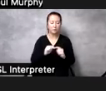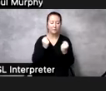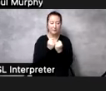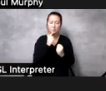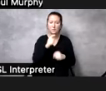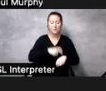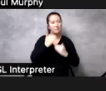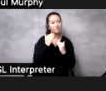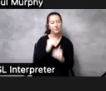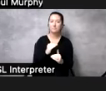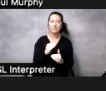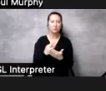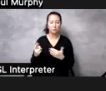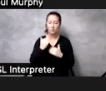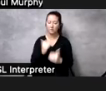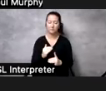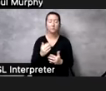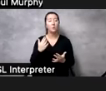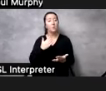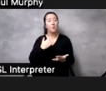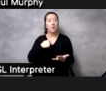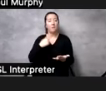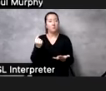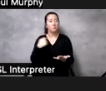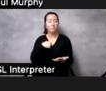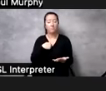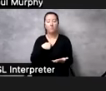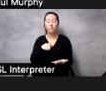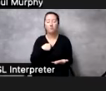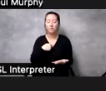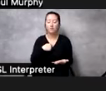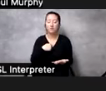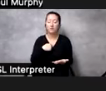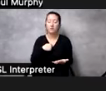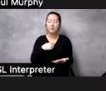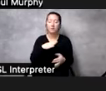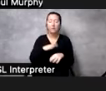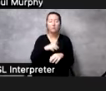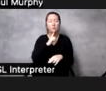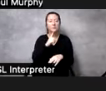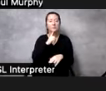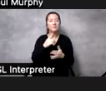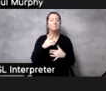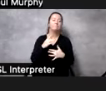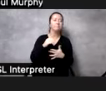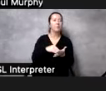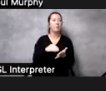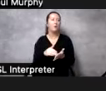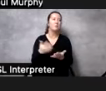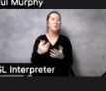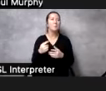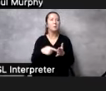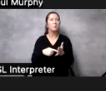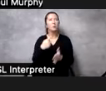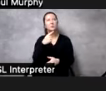so what I do, right, is on a relatively frequent basis, let's say once a quarter,